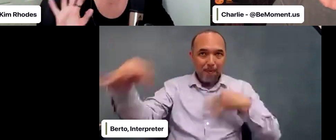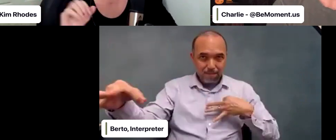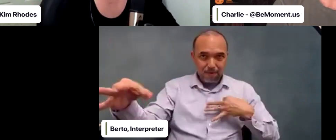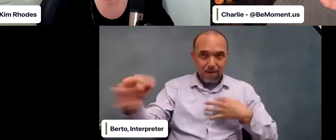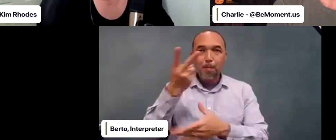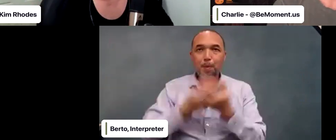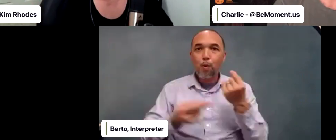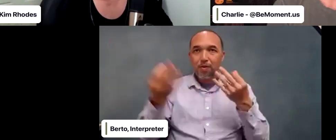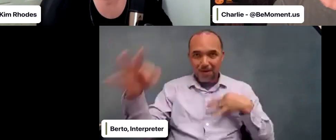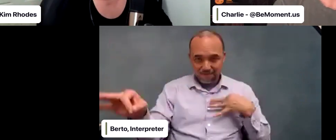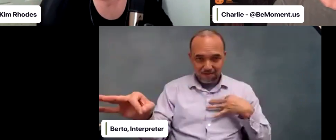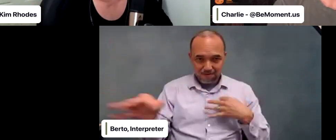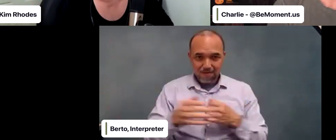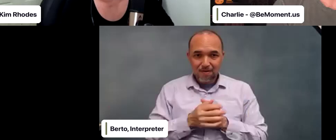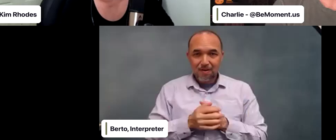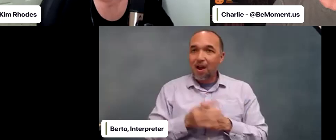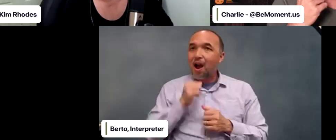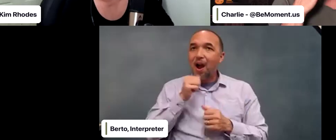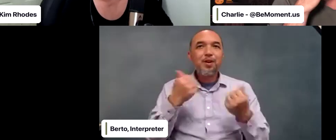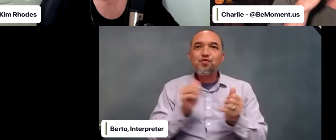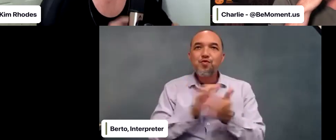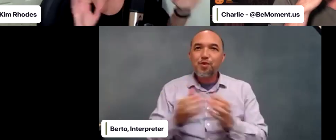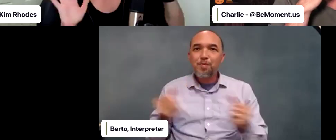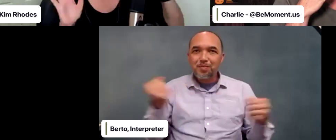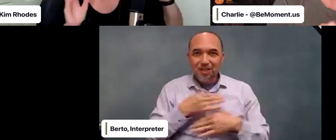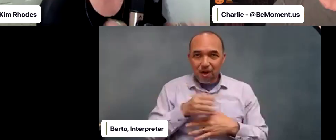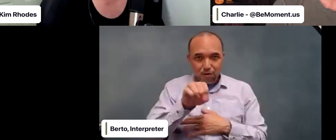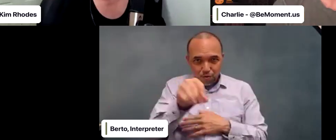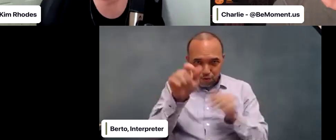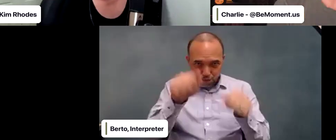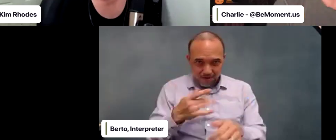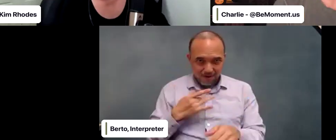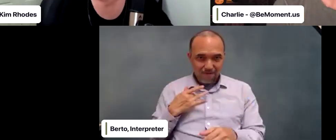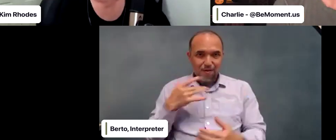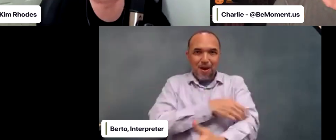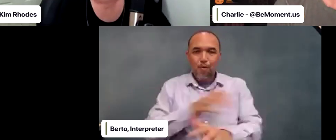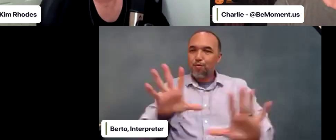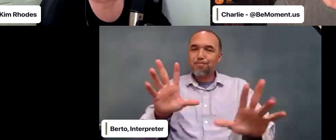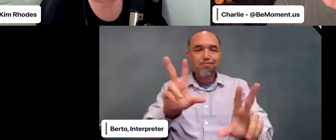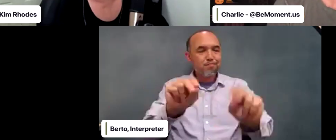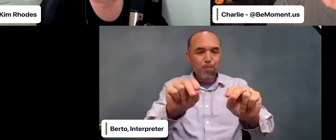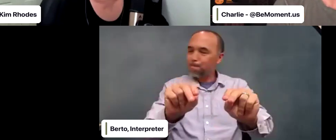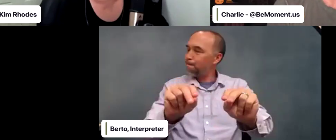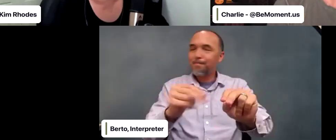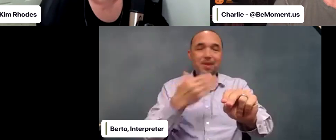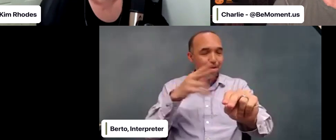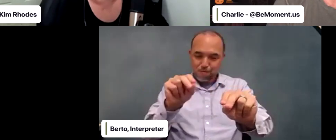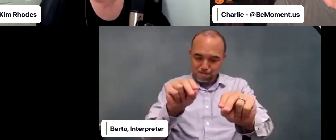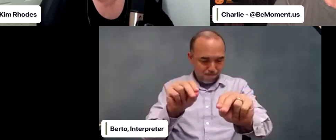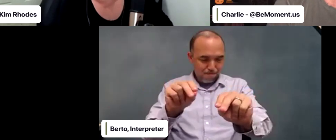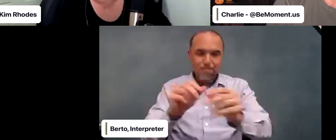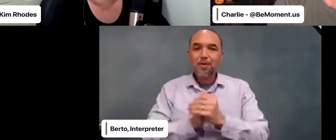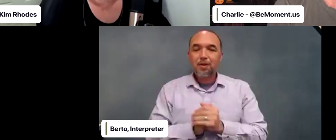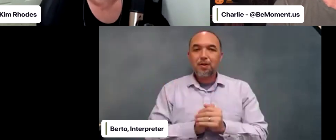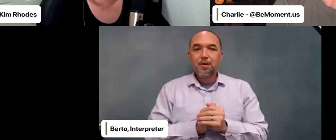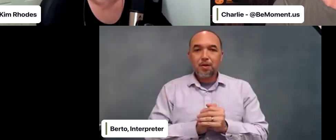the business of having the shit scared out of me just so you can feel a sense of power for a second. No, thank you. Yeah, no. So that's where I left it. Now Review. I